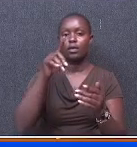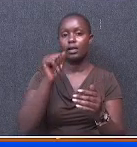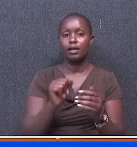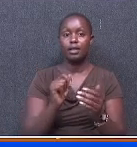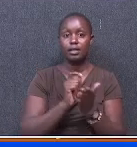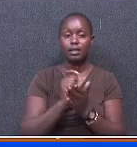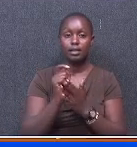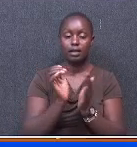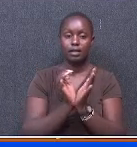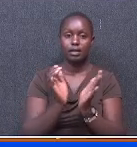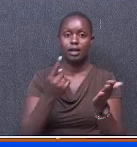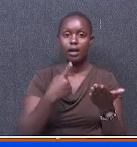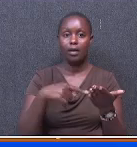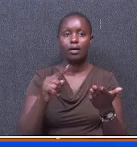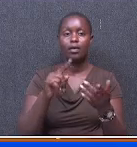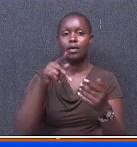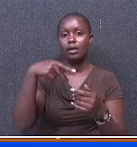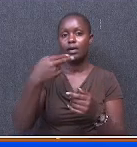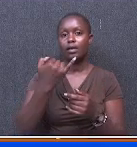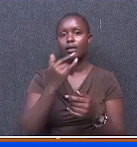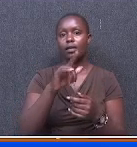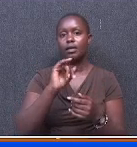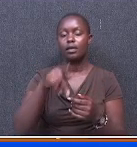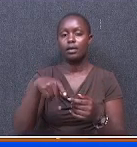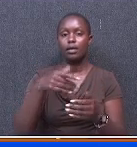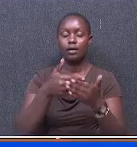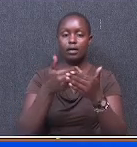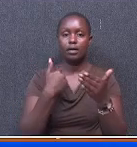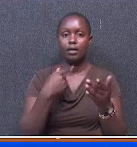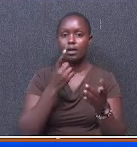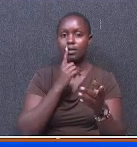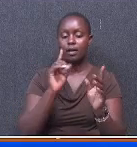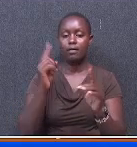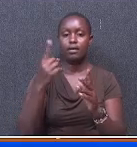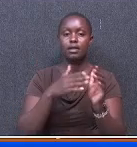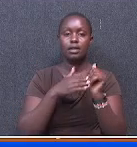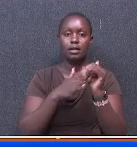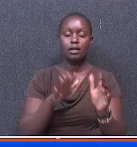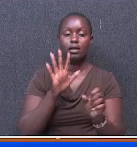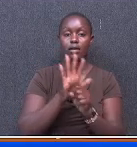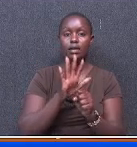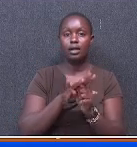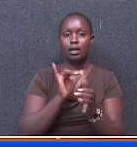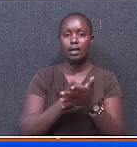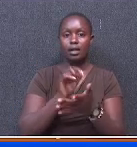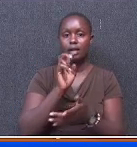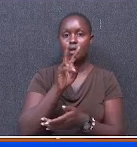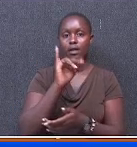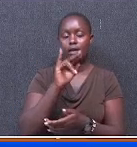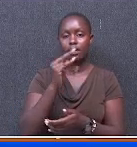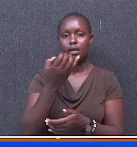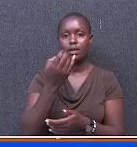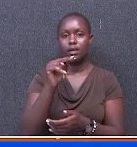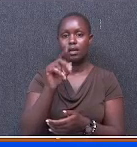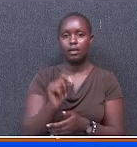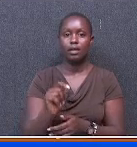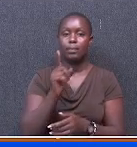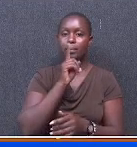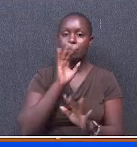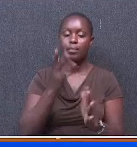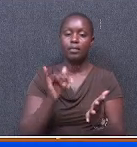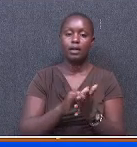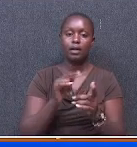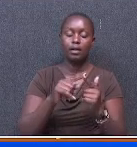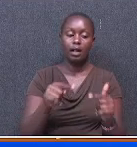General approve Philip Rono before the High Court reinstated the first leader of majority, that is Vincent Korir. The MCAs say the